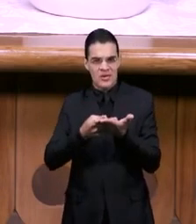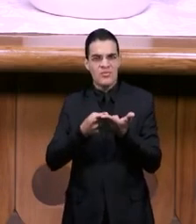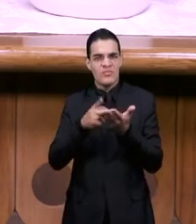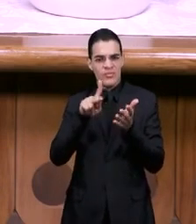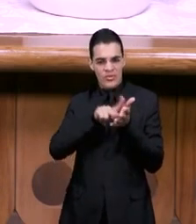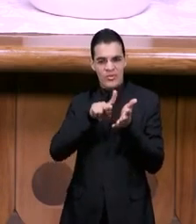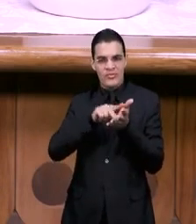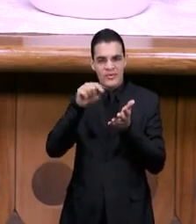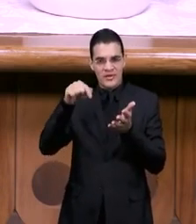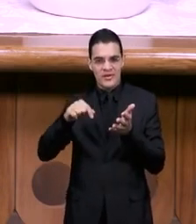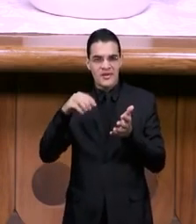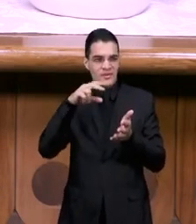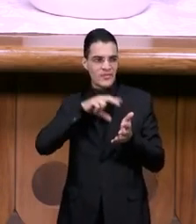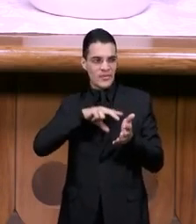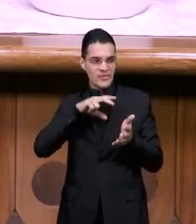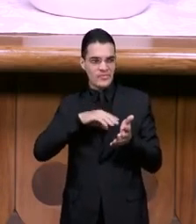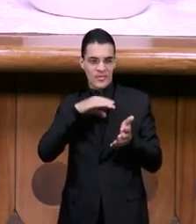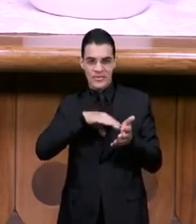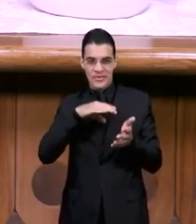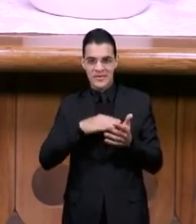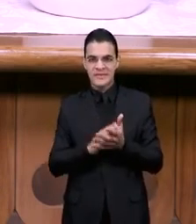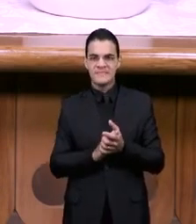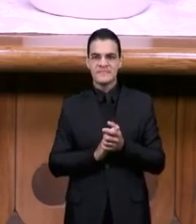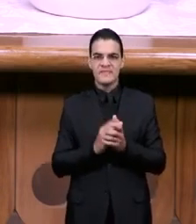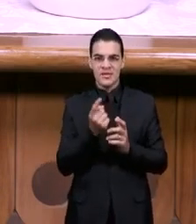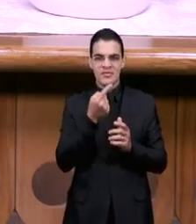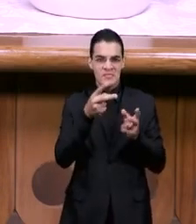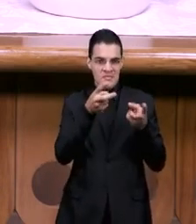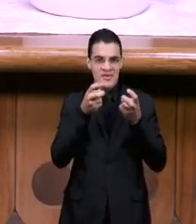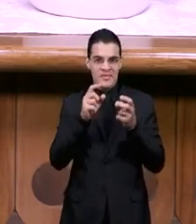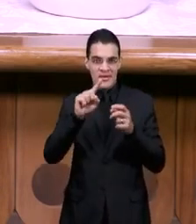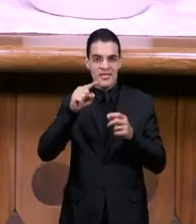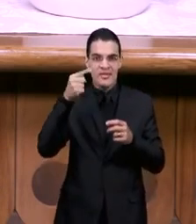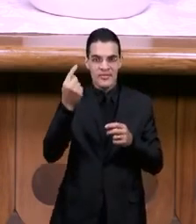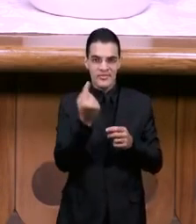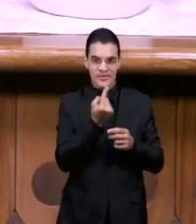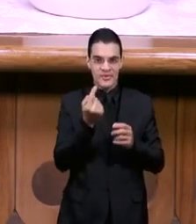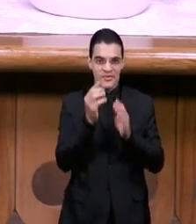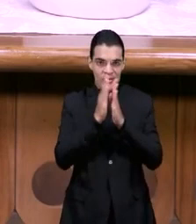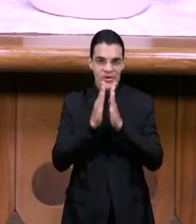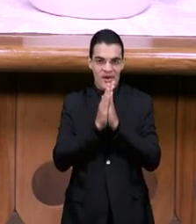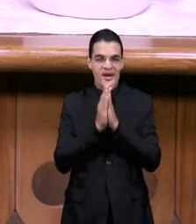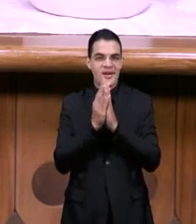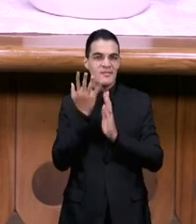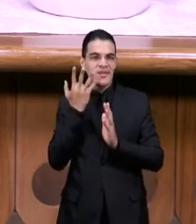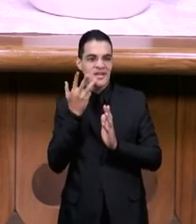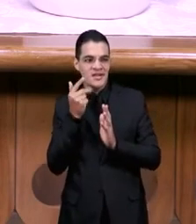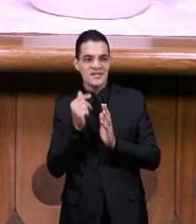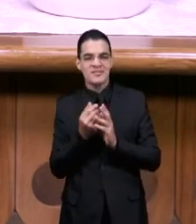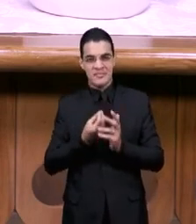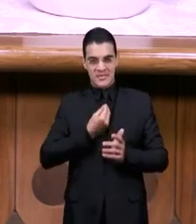English, and you will see, and you'll be able to pray. Then we'll pray for our children. Let's participate.